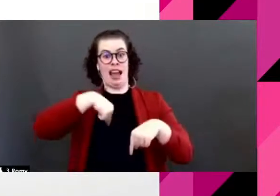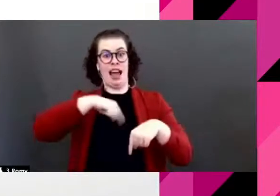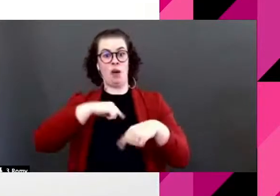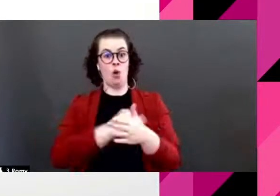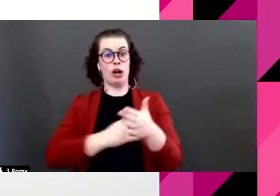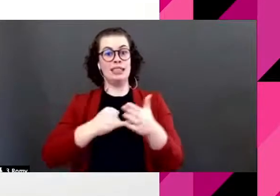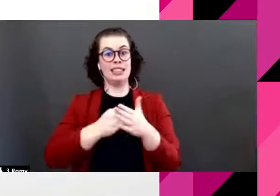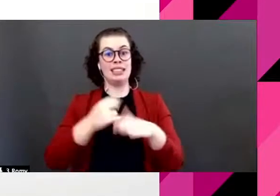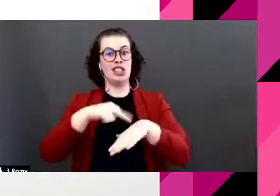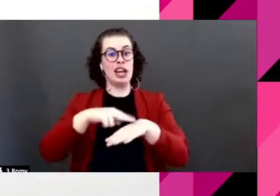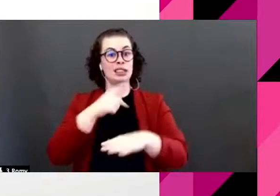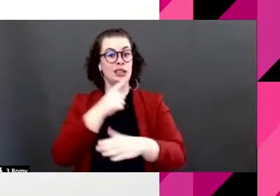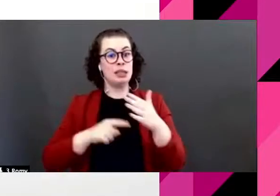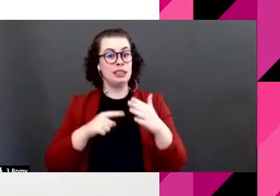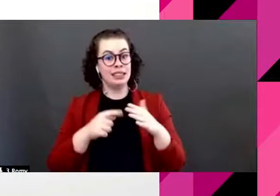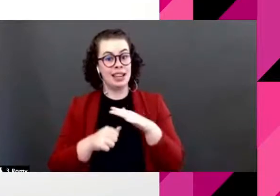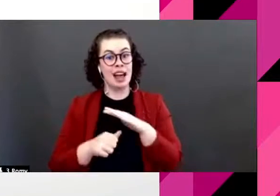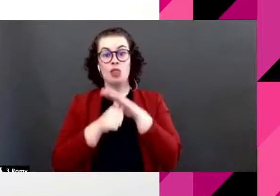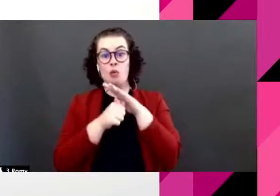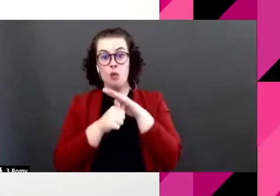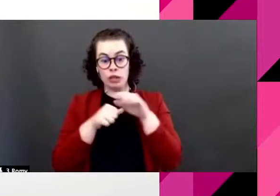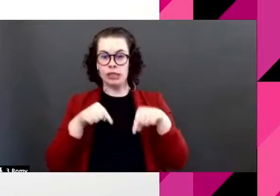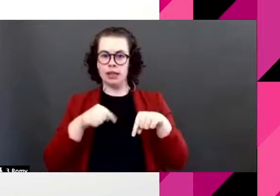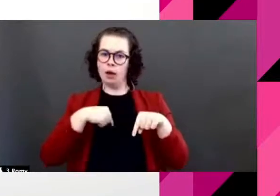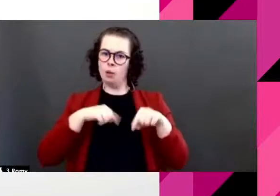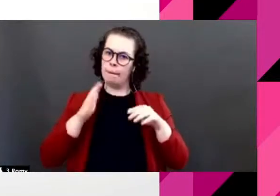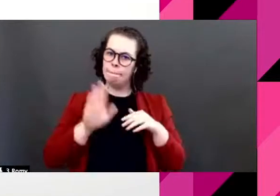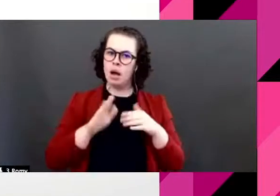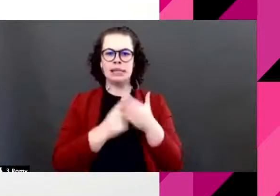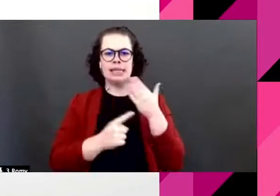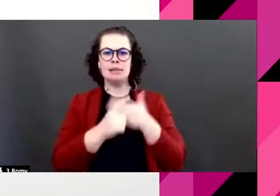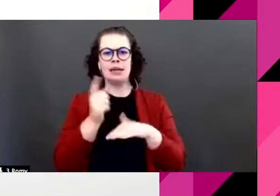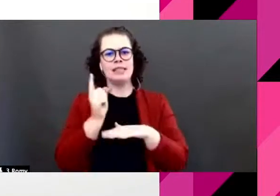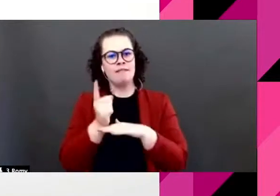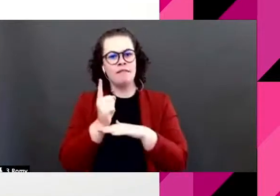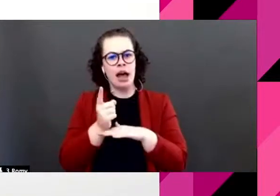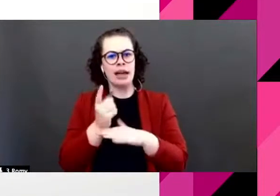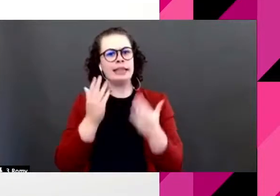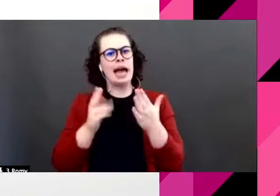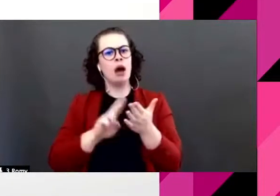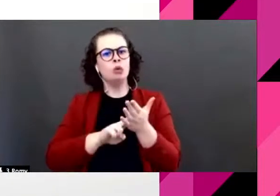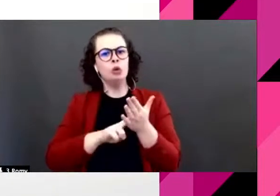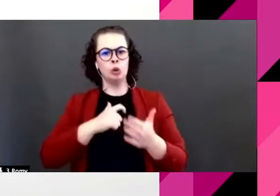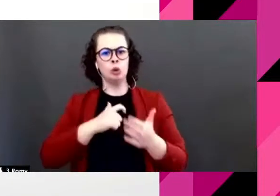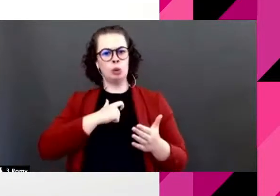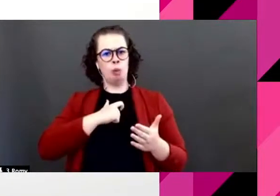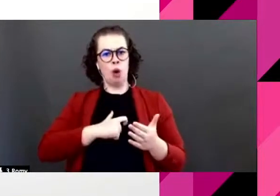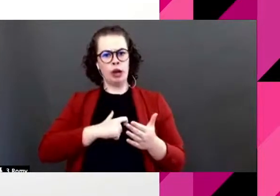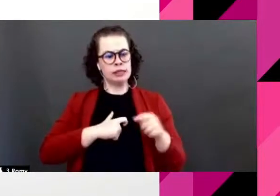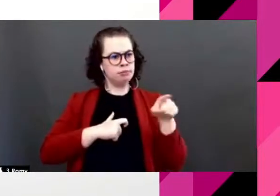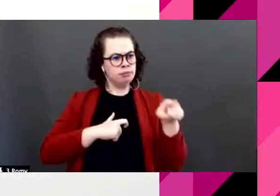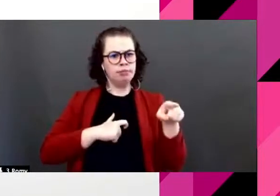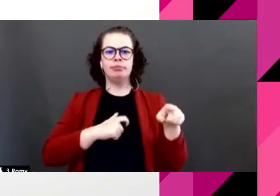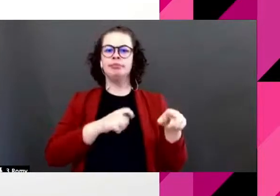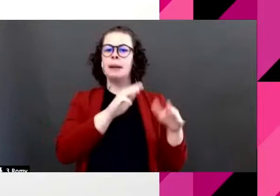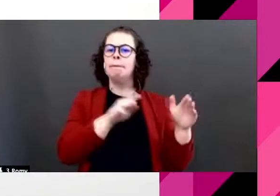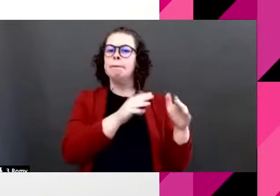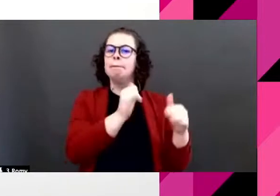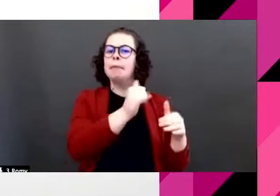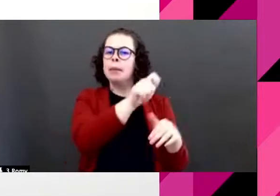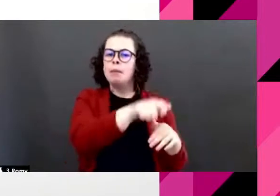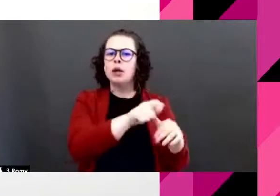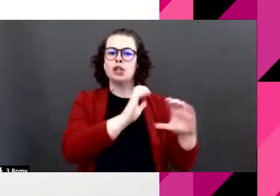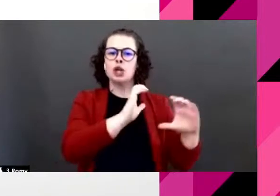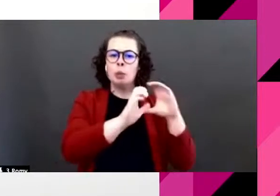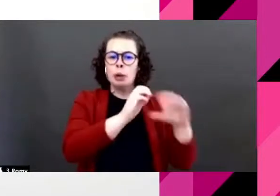to develop independent advice on the use of intermediaries for persons with communication difficulties in